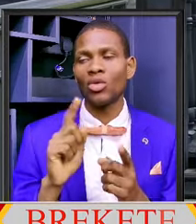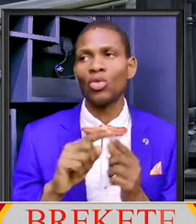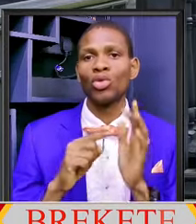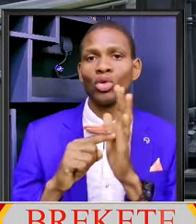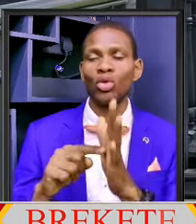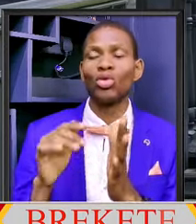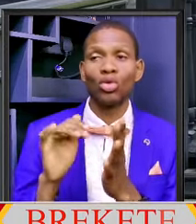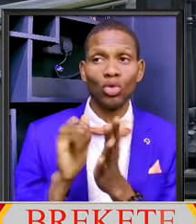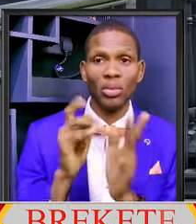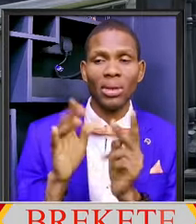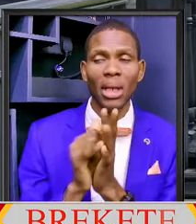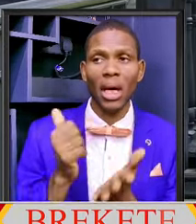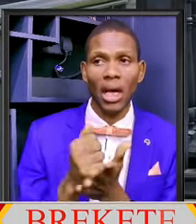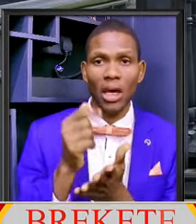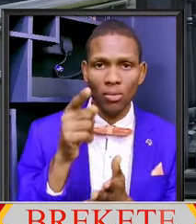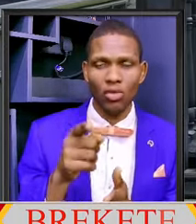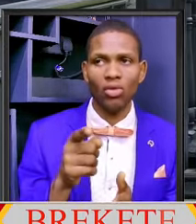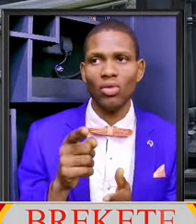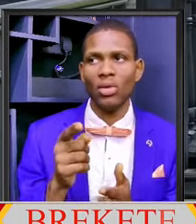these people, say,